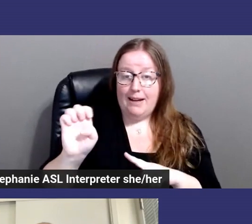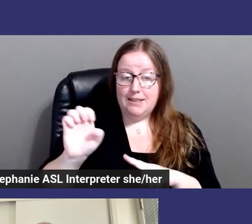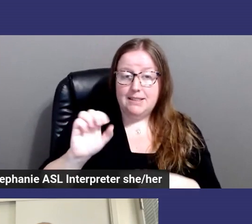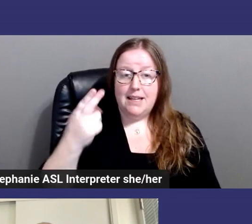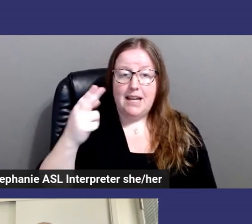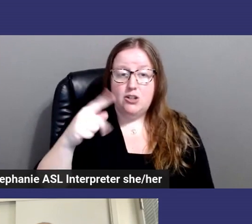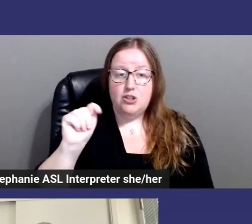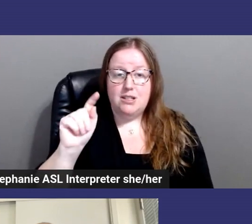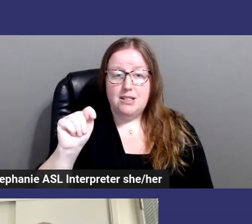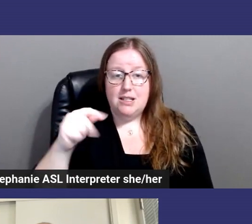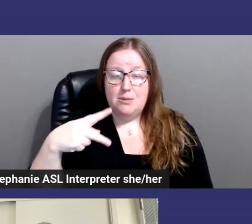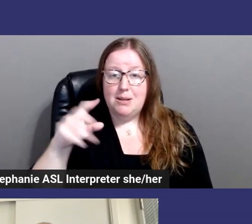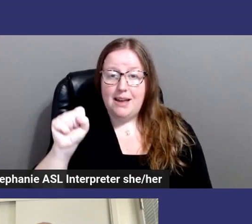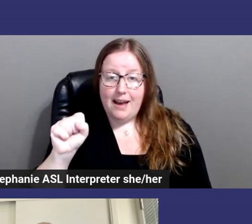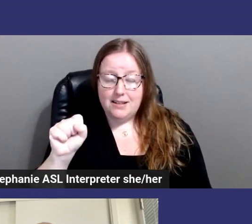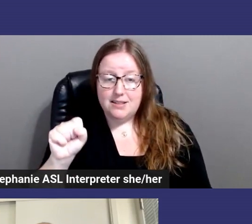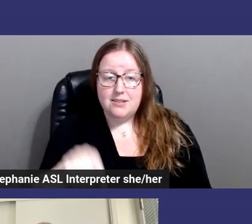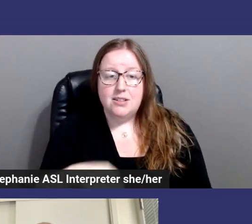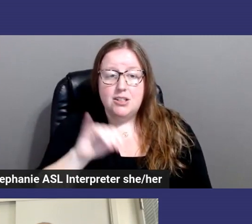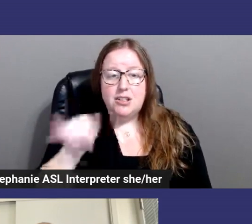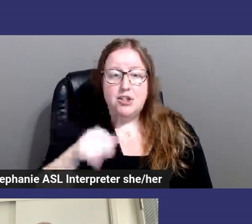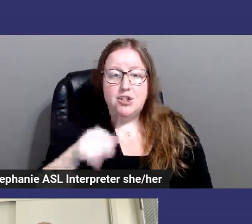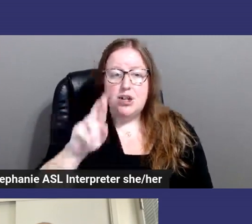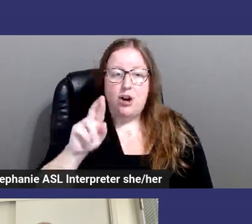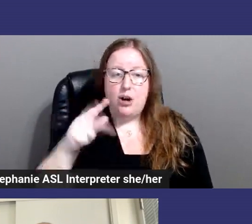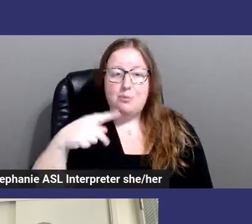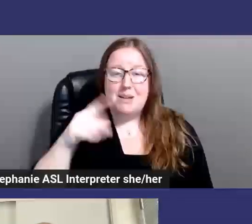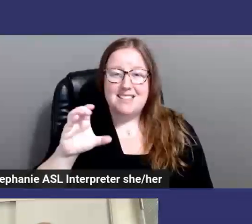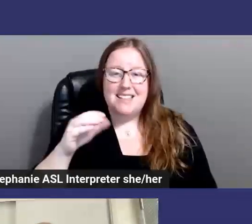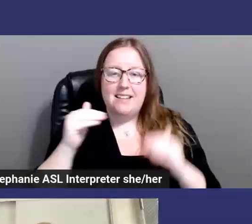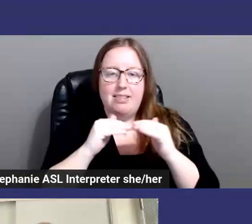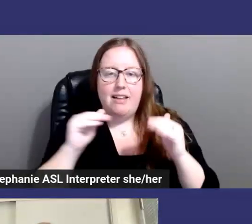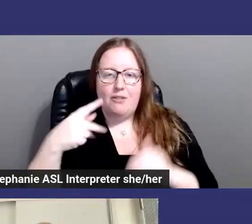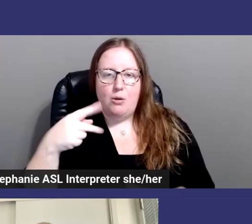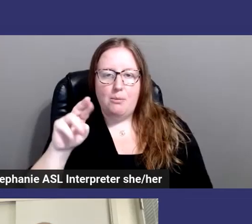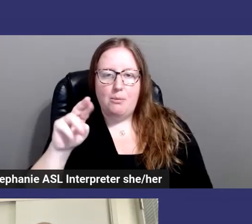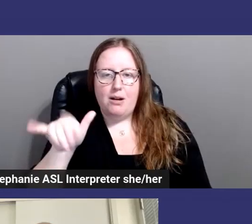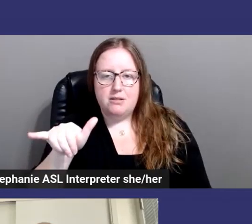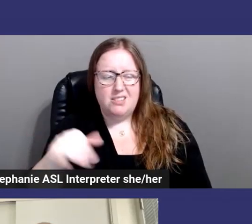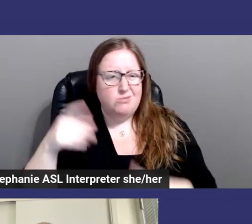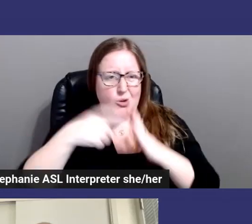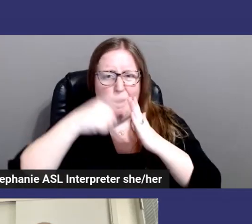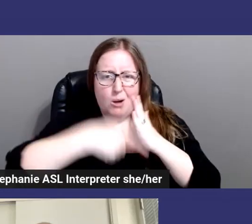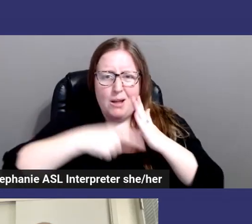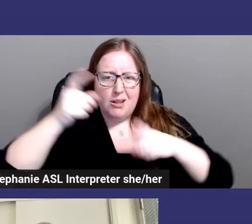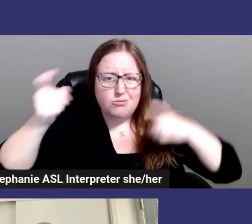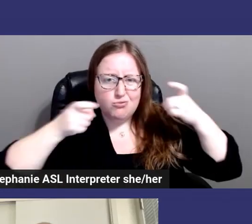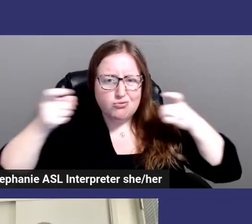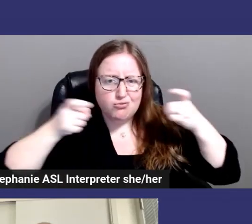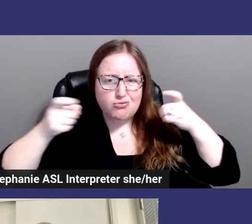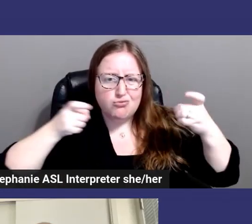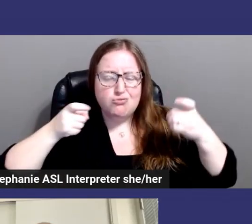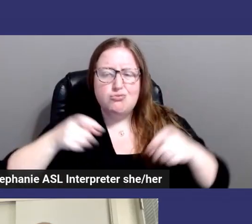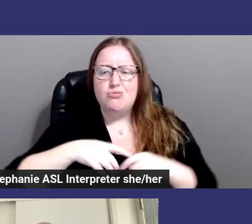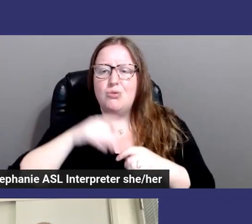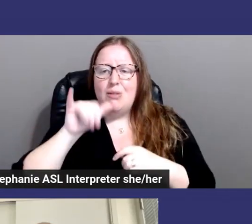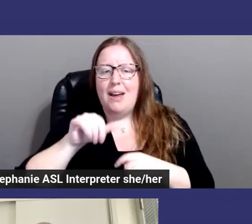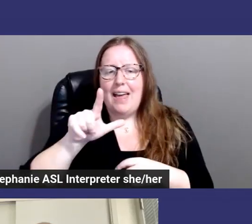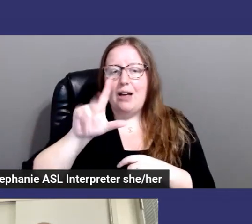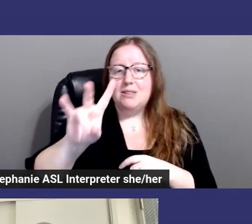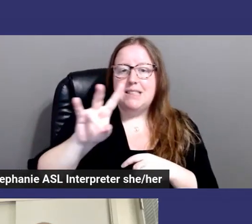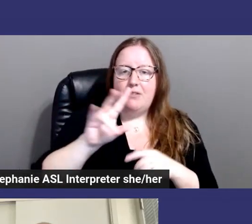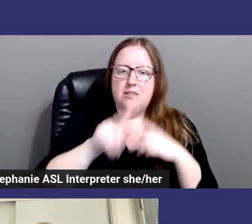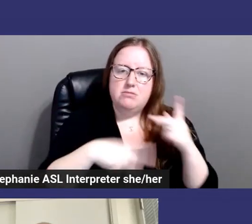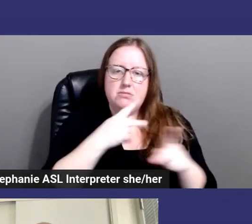HTTP, HTTPS, gRPC level proxy. And so it kind of just automatically handles all that kind of L7 type